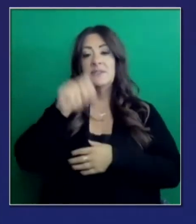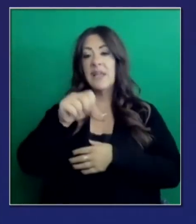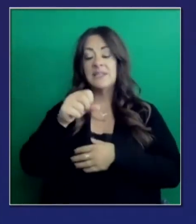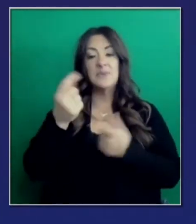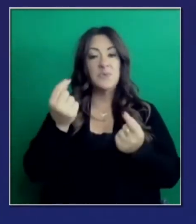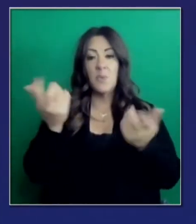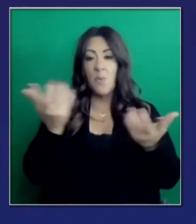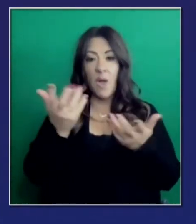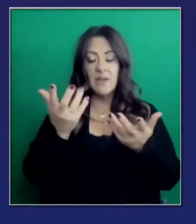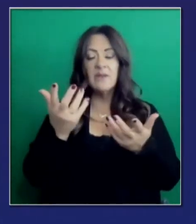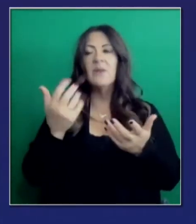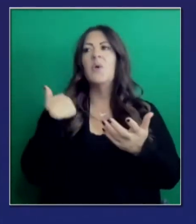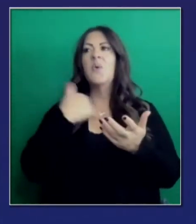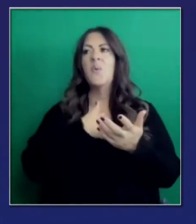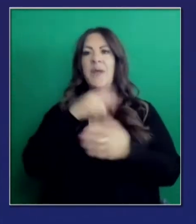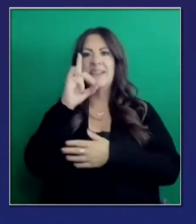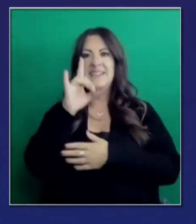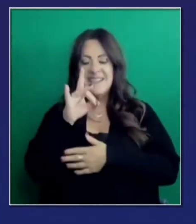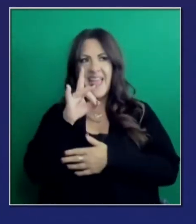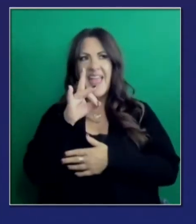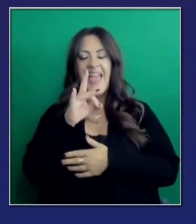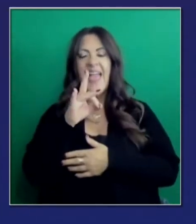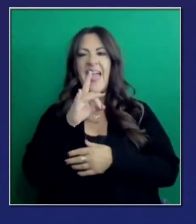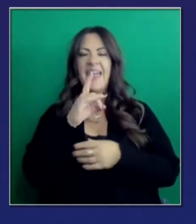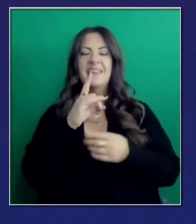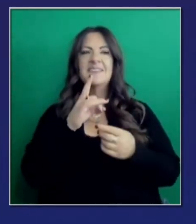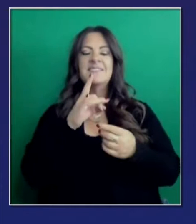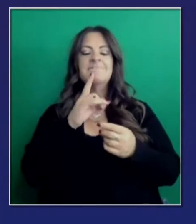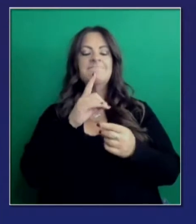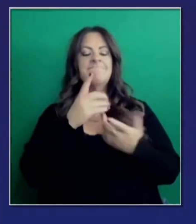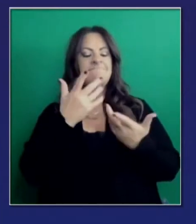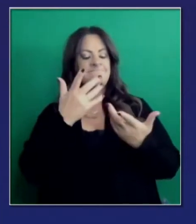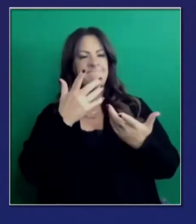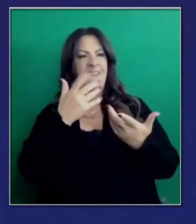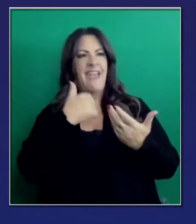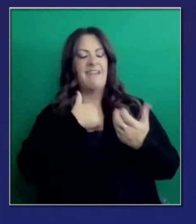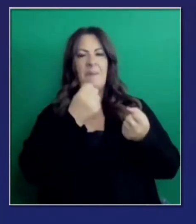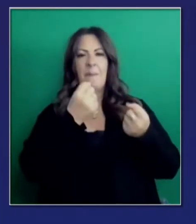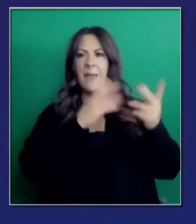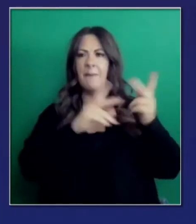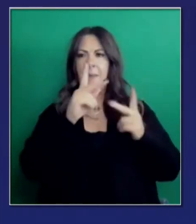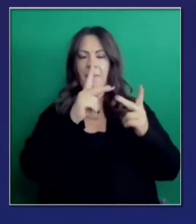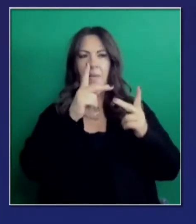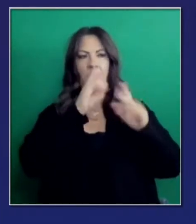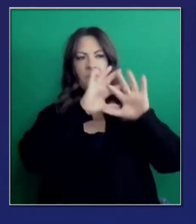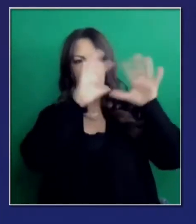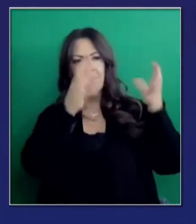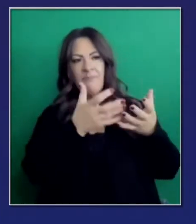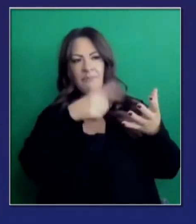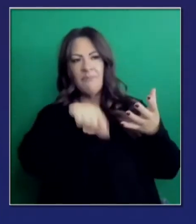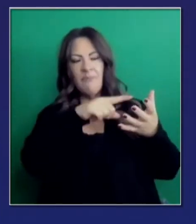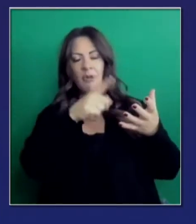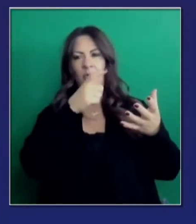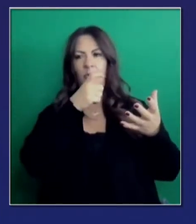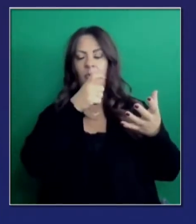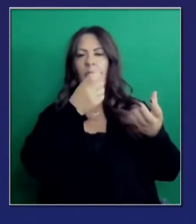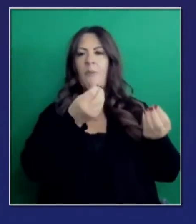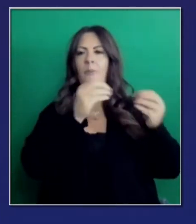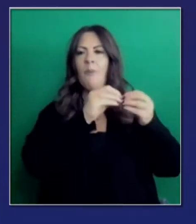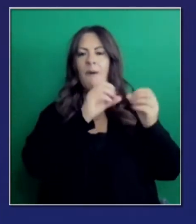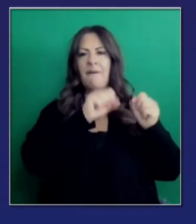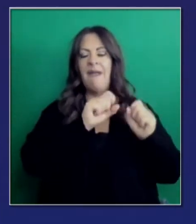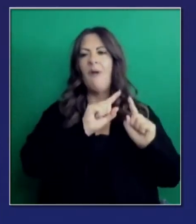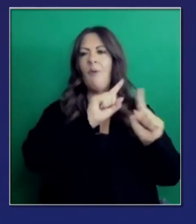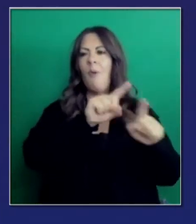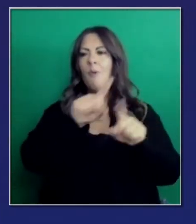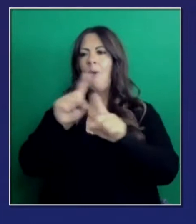and state staff, that we've deployed in the last few weeks. We had some stretch goals of getting 1,000 over